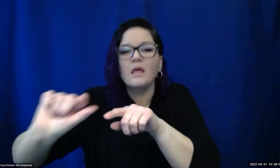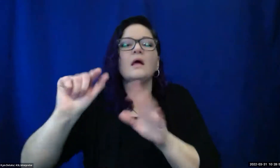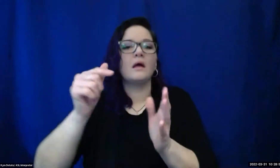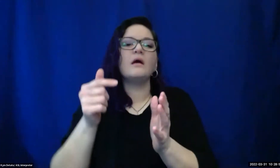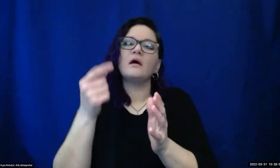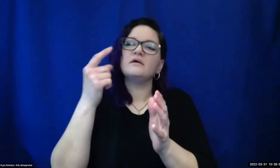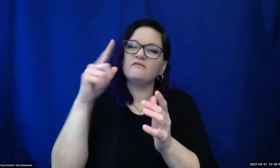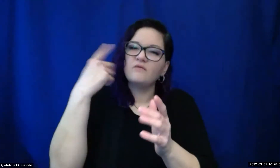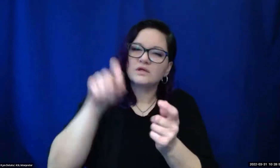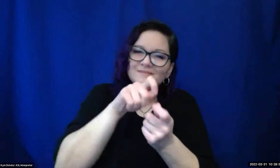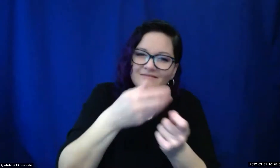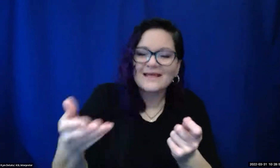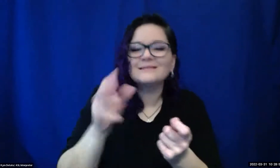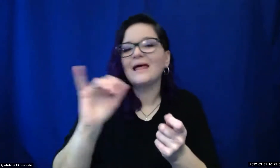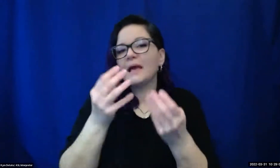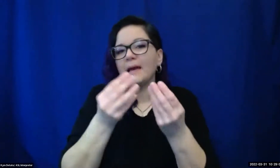draw,